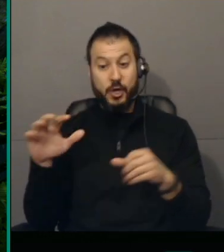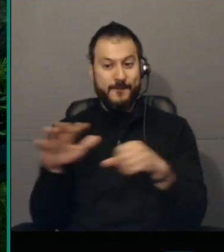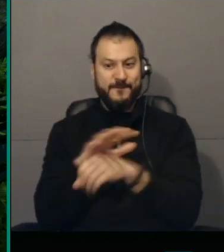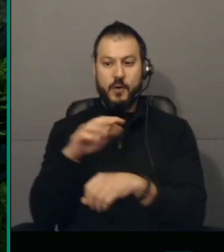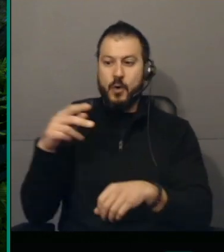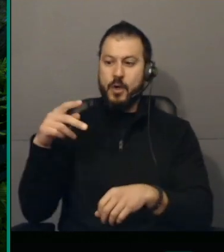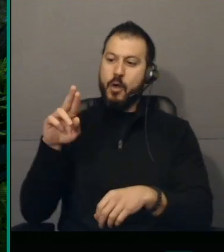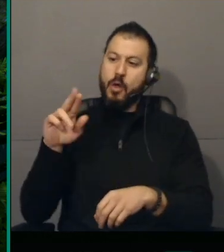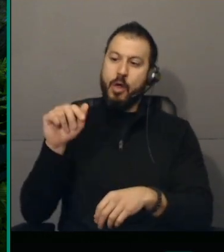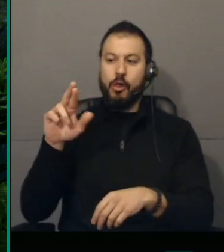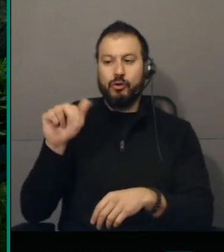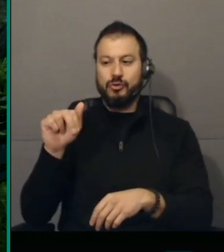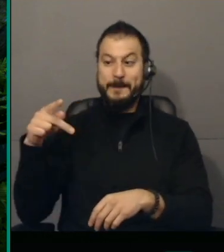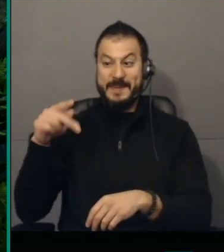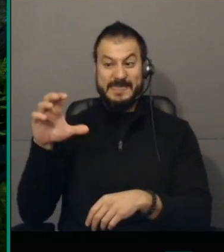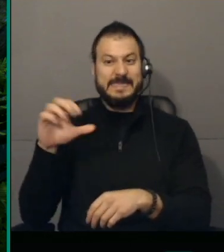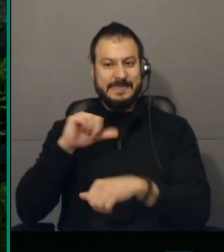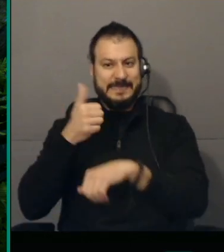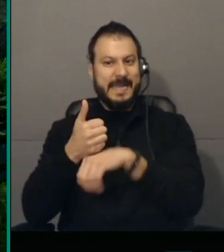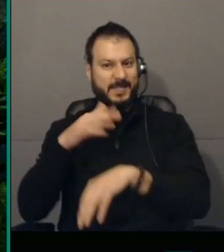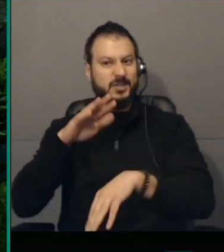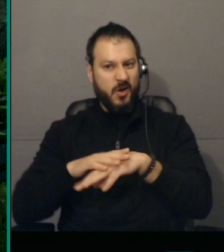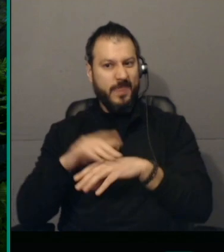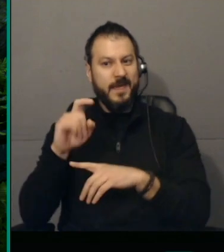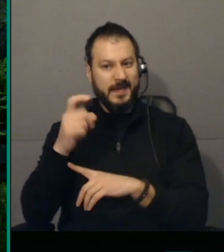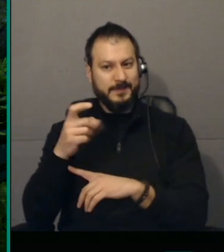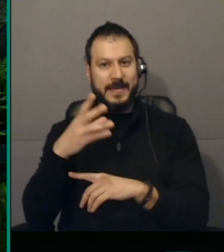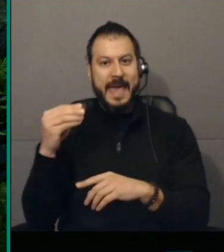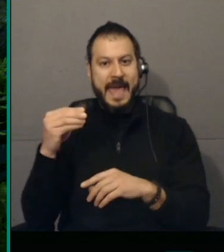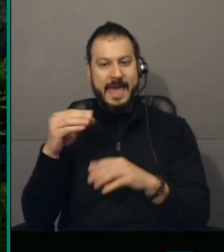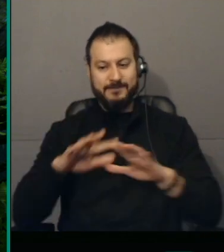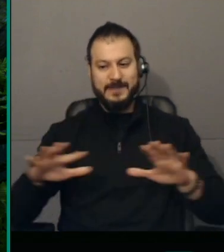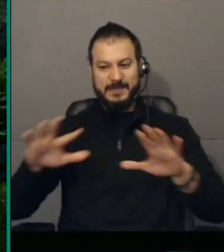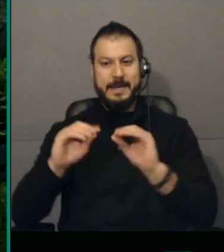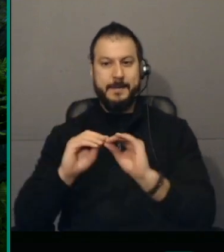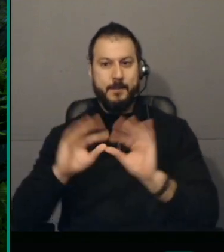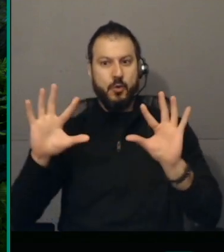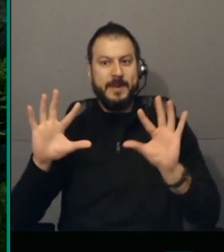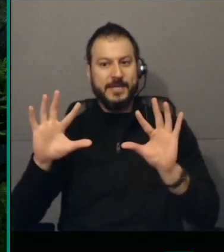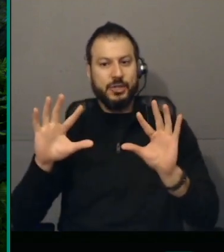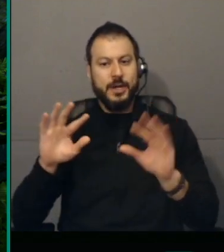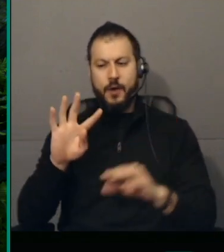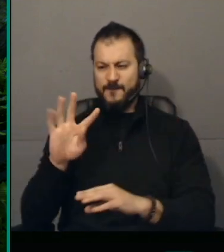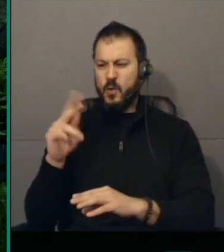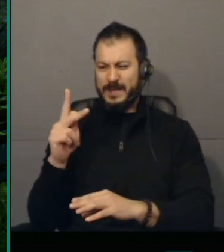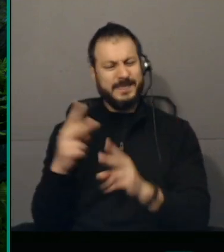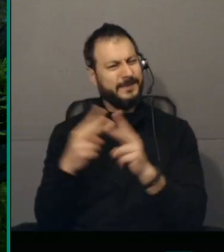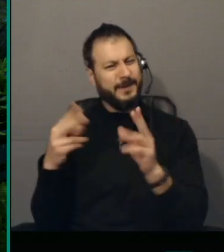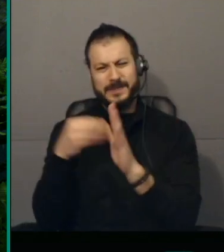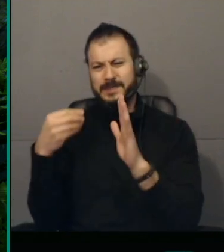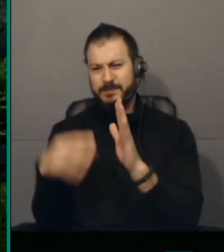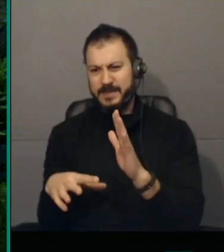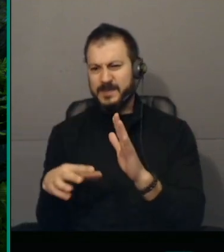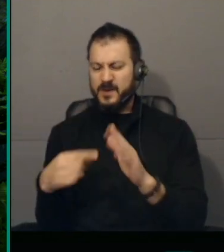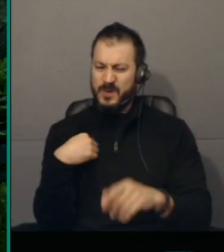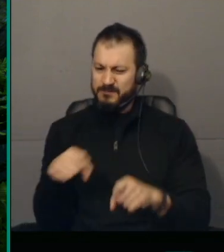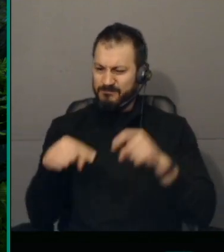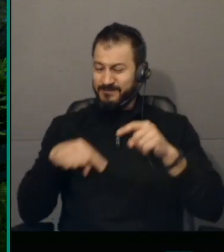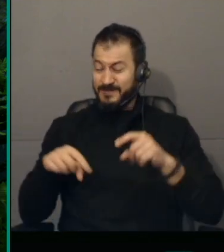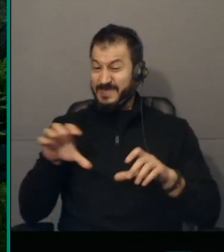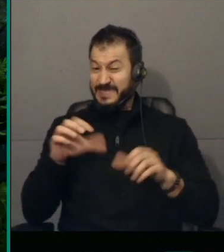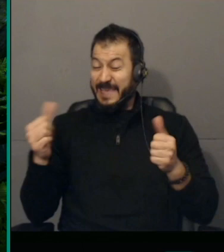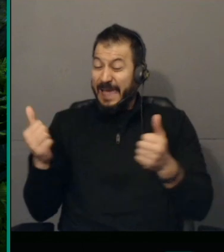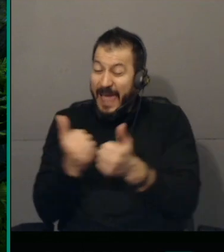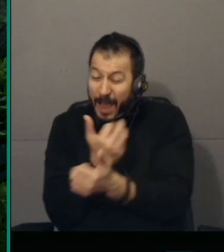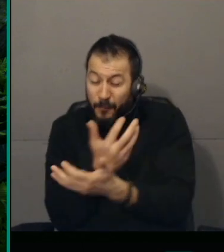quality settings and green space global illumination. 4K is very expensive, and it's worth taking a step back and asking, does